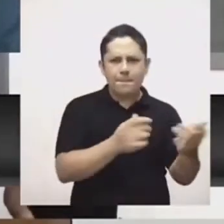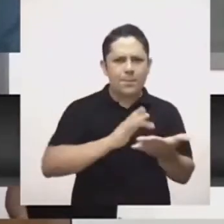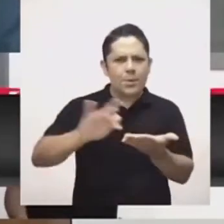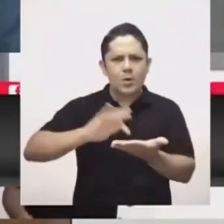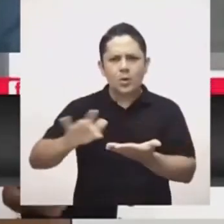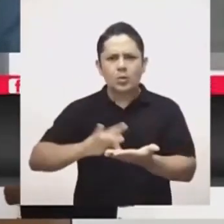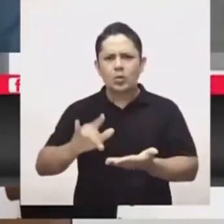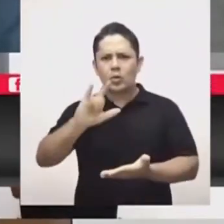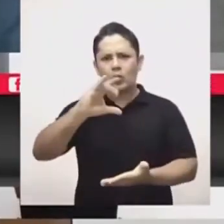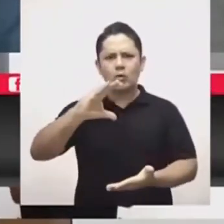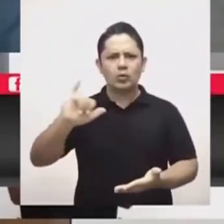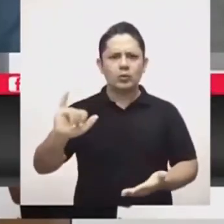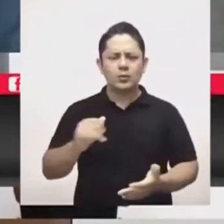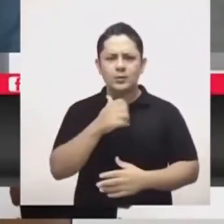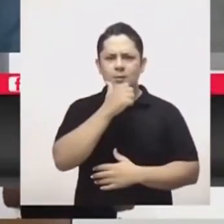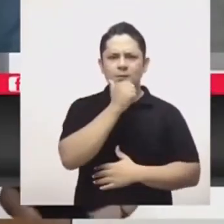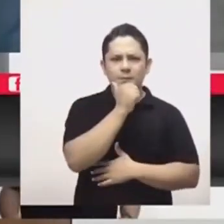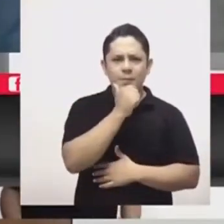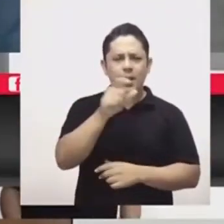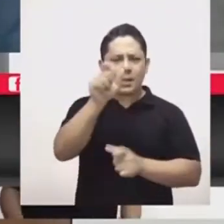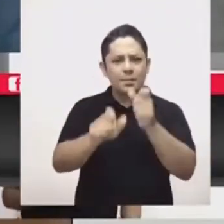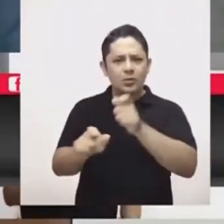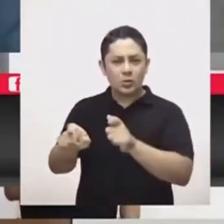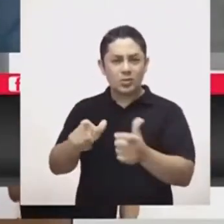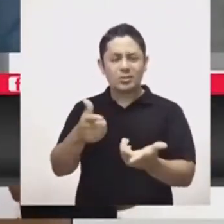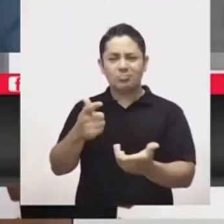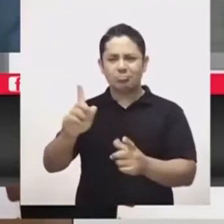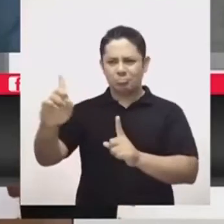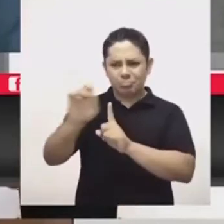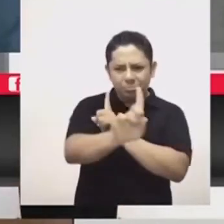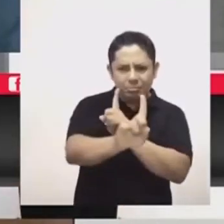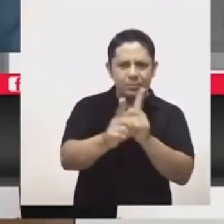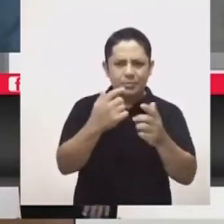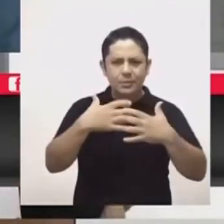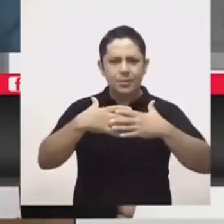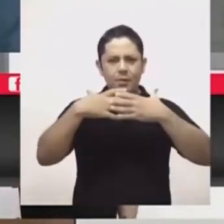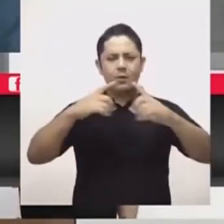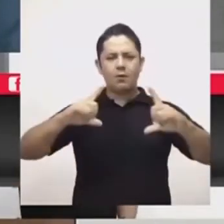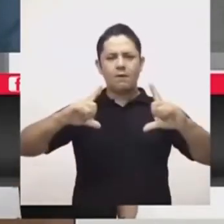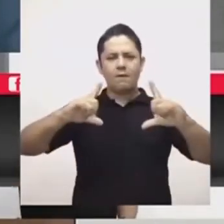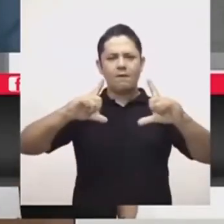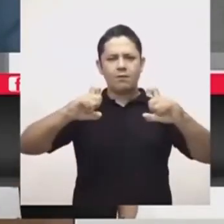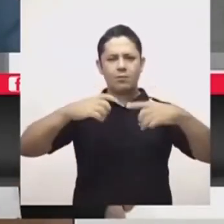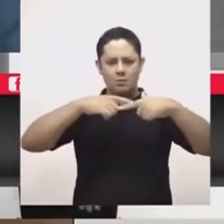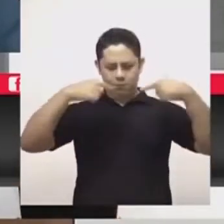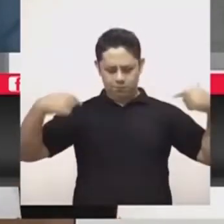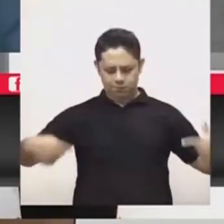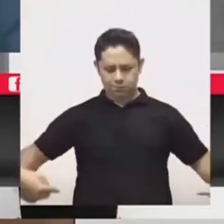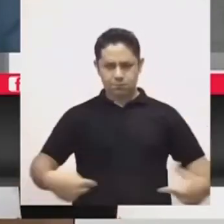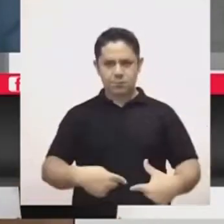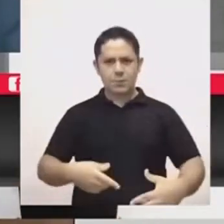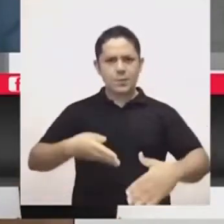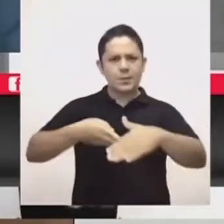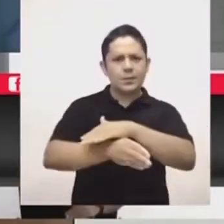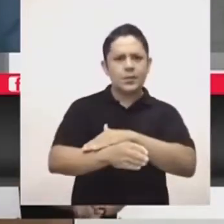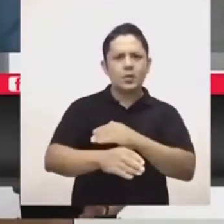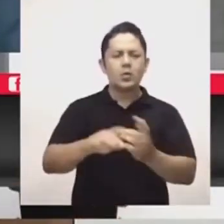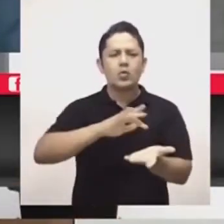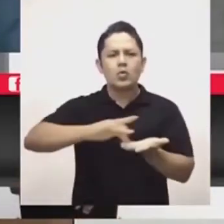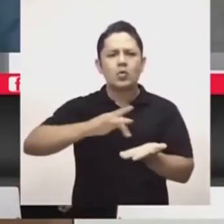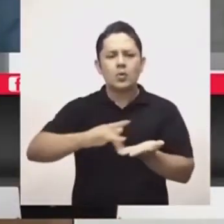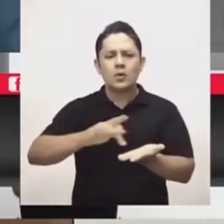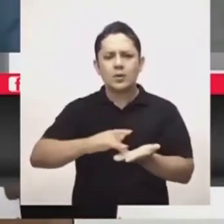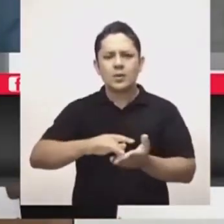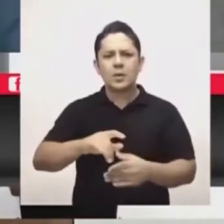emergency have increased a lot. We have designated 2 doctors to take care exclusively of those type of patients